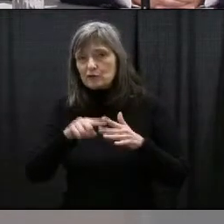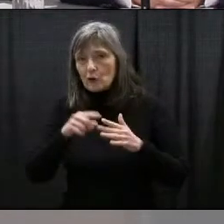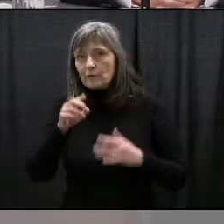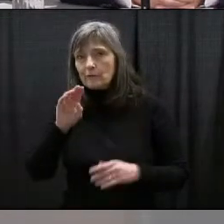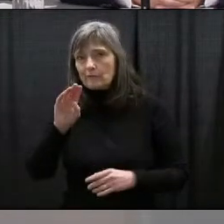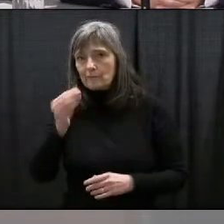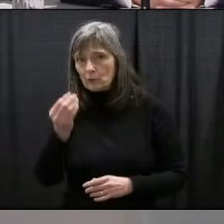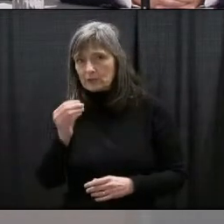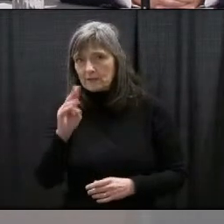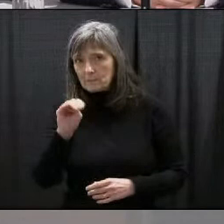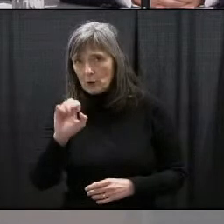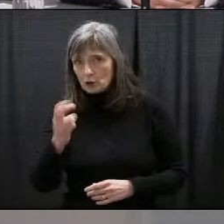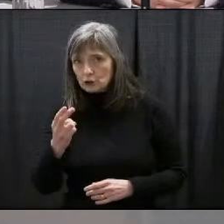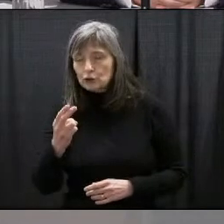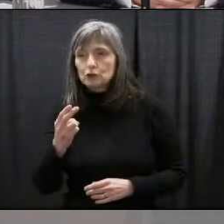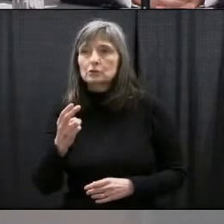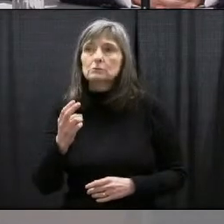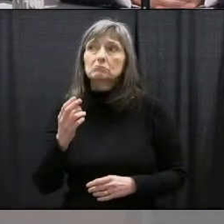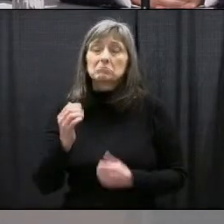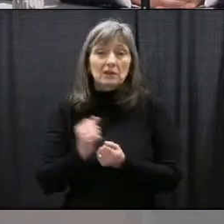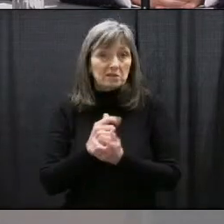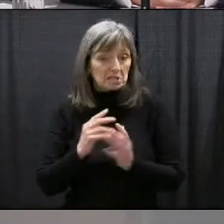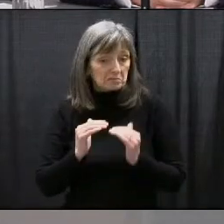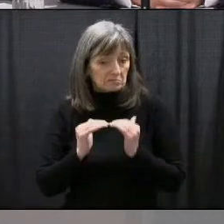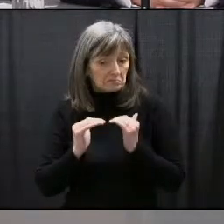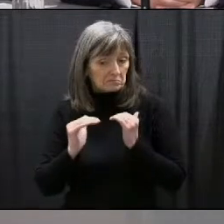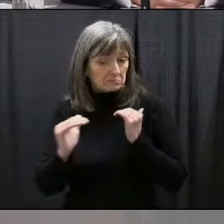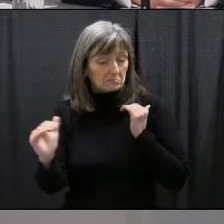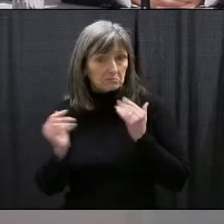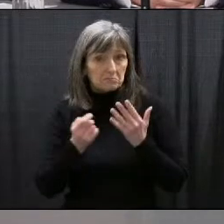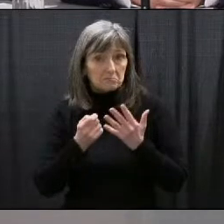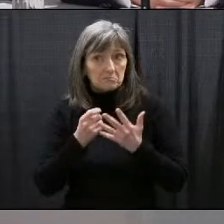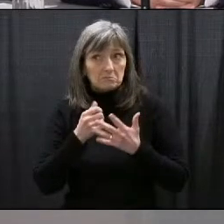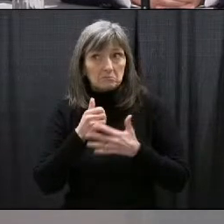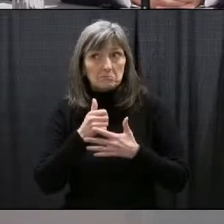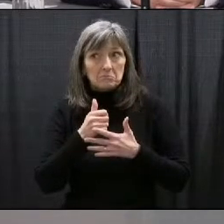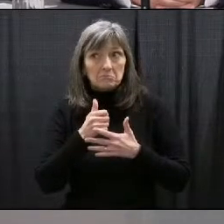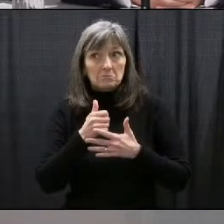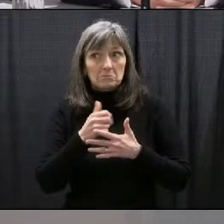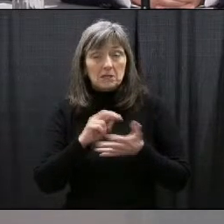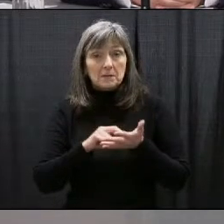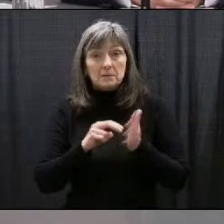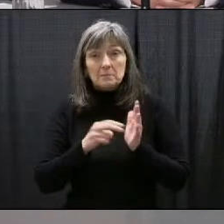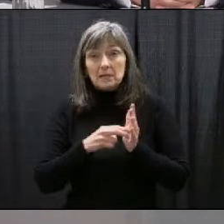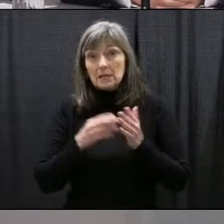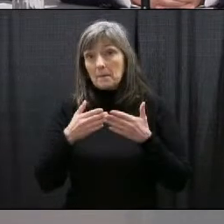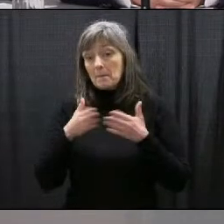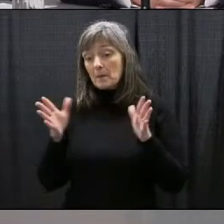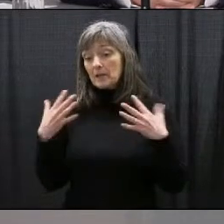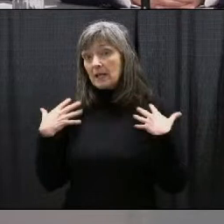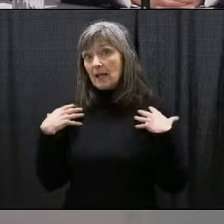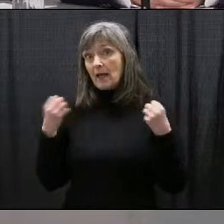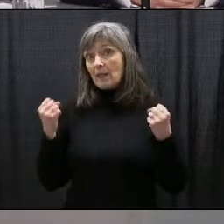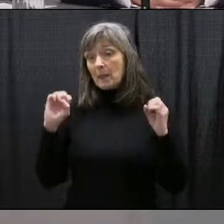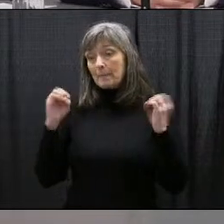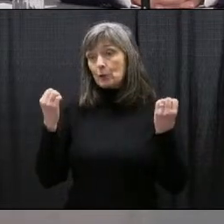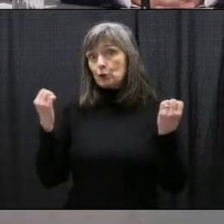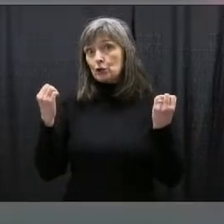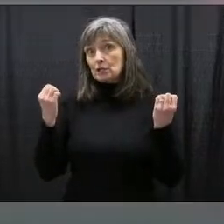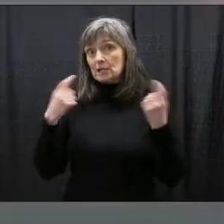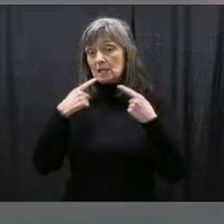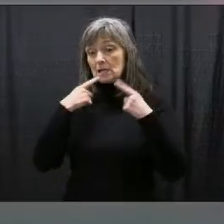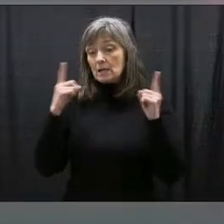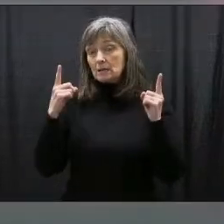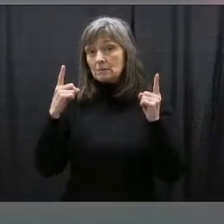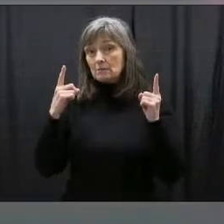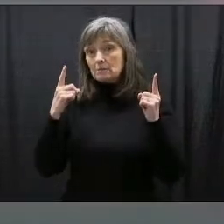14th, as long as everything stays on track, does this mean that you won't be renewing the public health emergency declaration? What's the status of